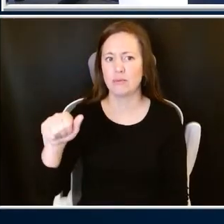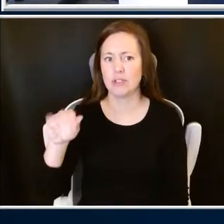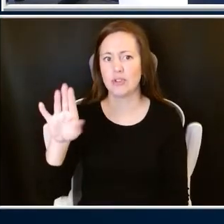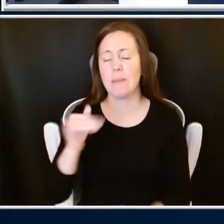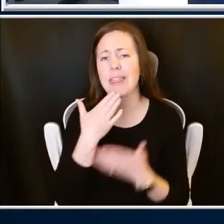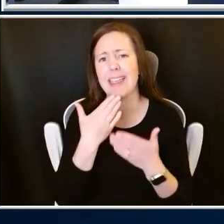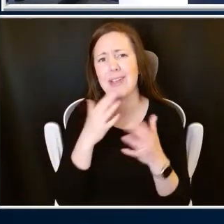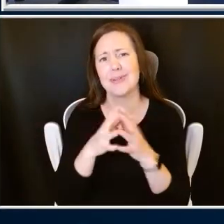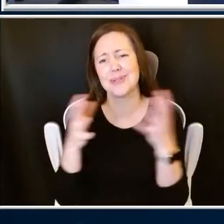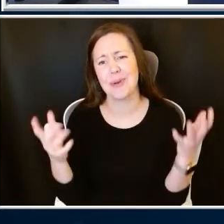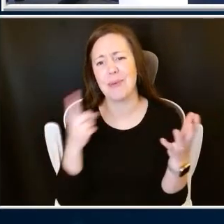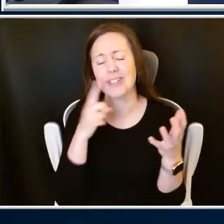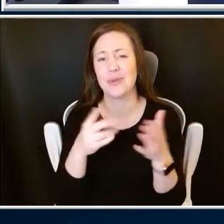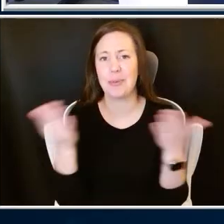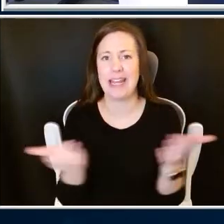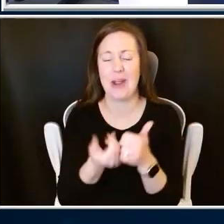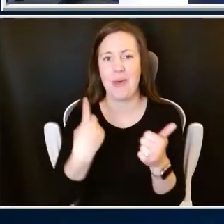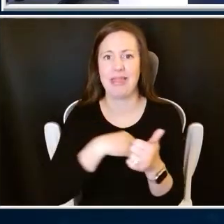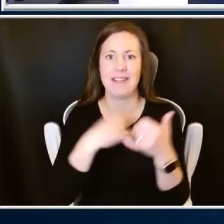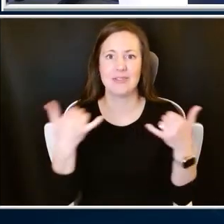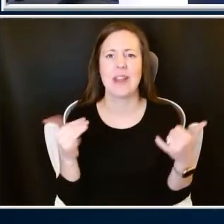the big takeaway? What do you want people to know?